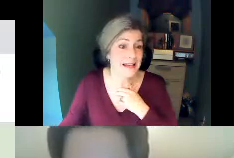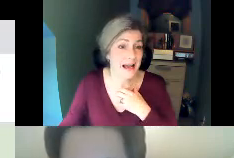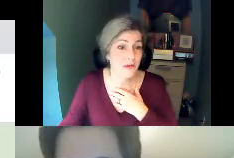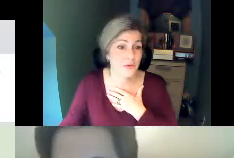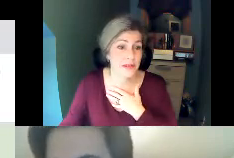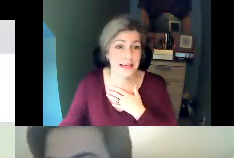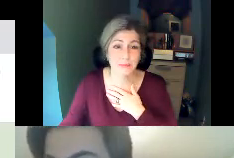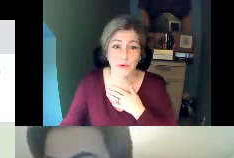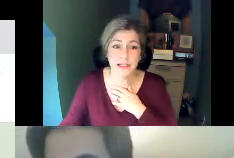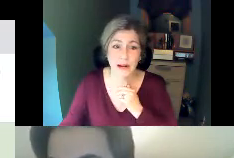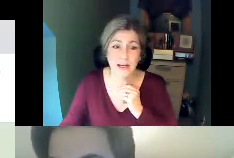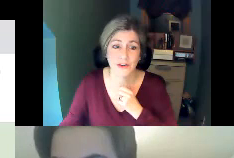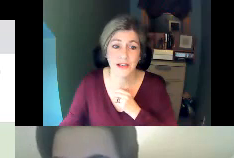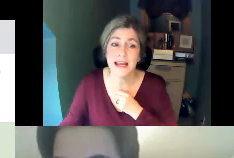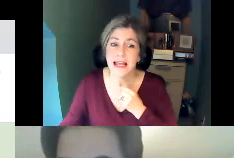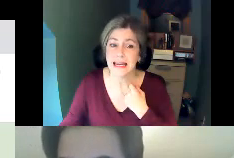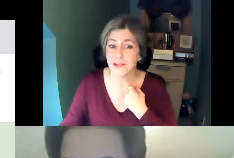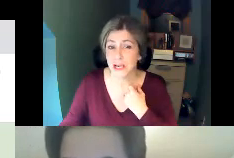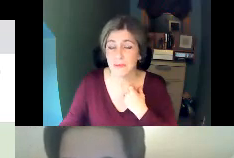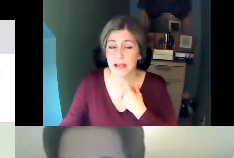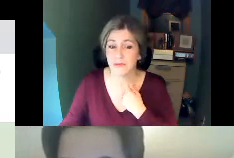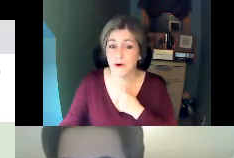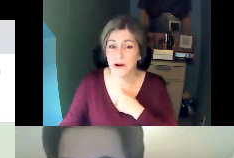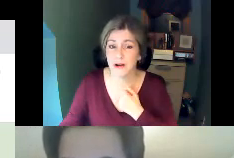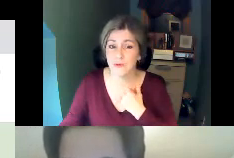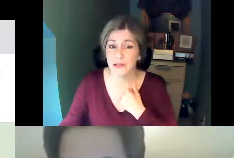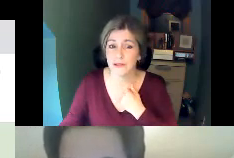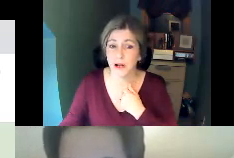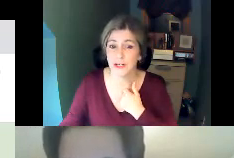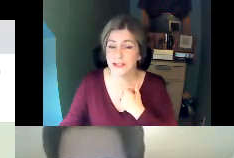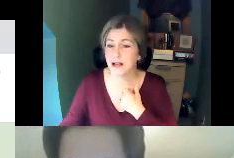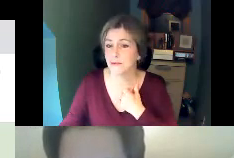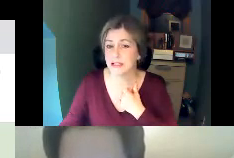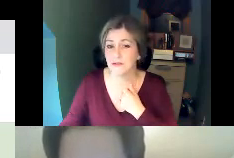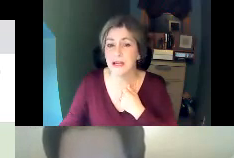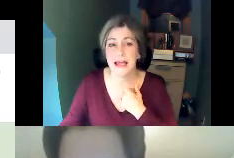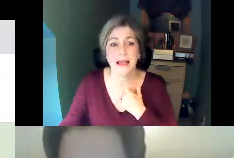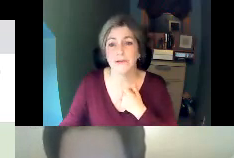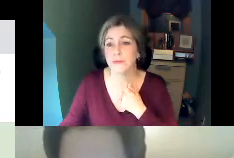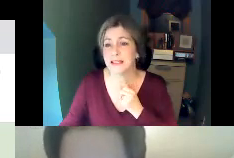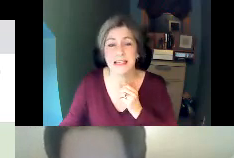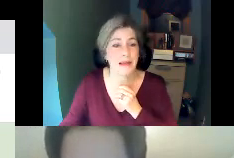Carla Eisenhower with the State Employees Credit Union, and Jamie Beth Ferraro with Project Discovery.